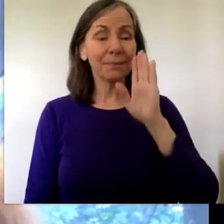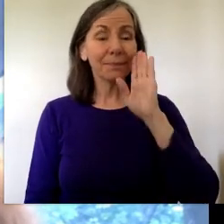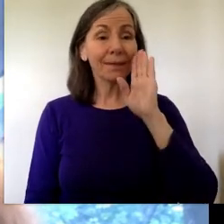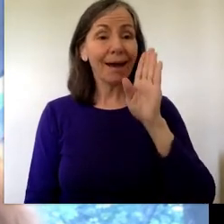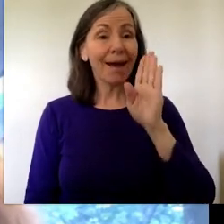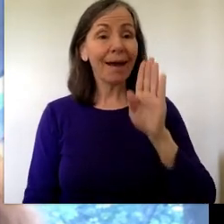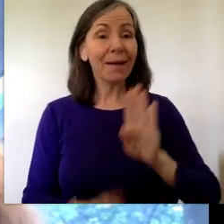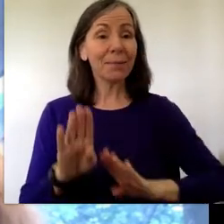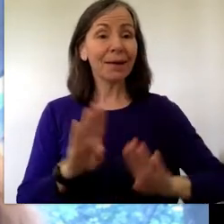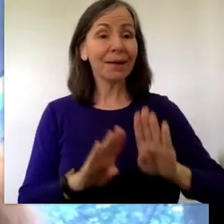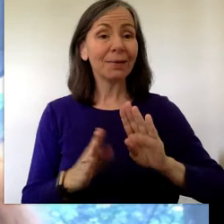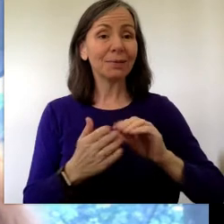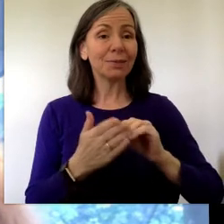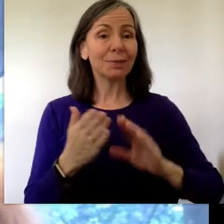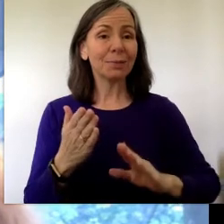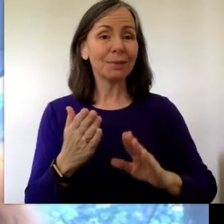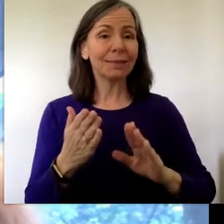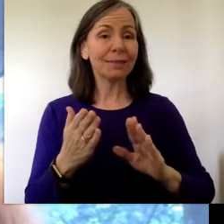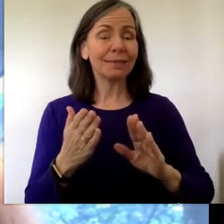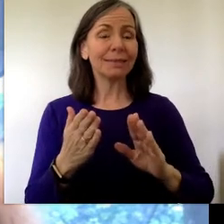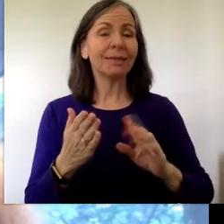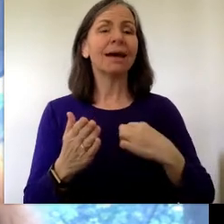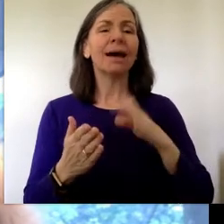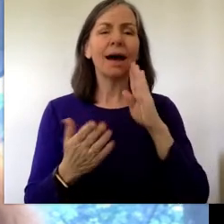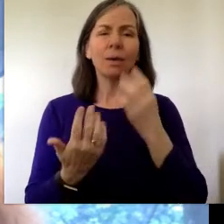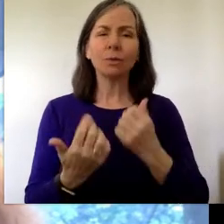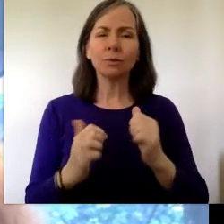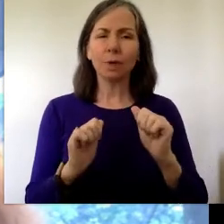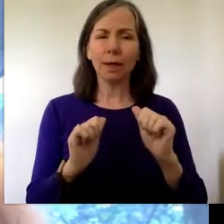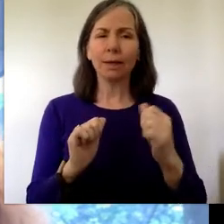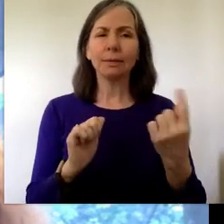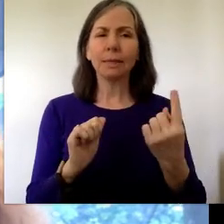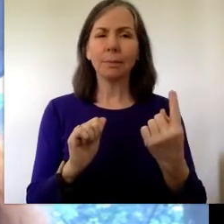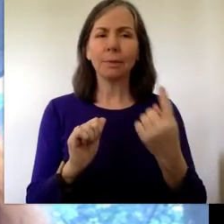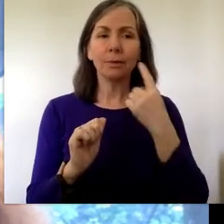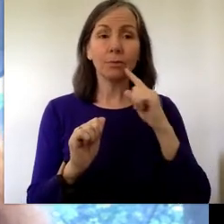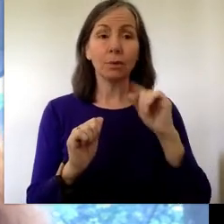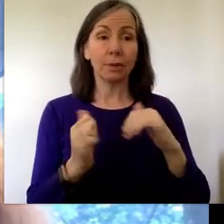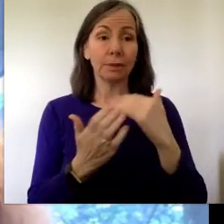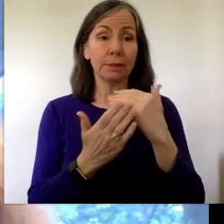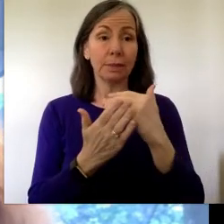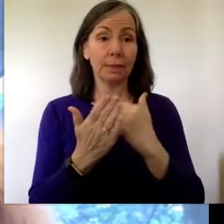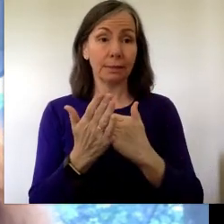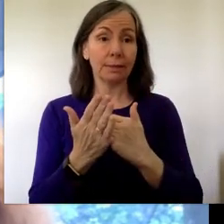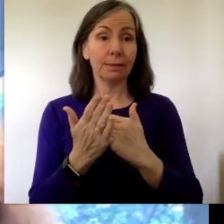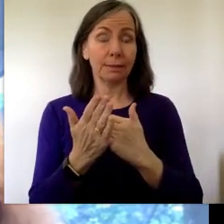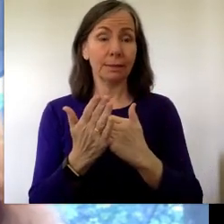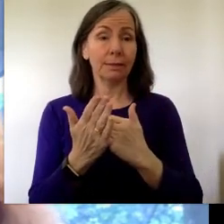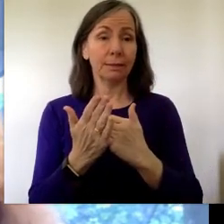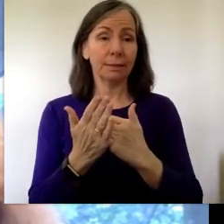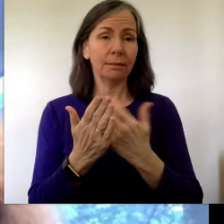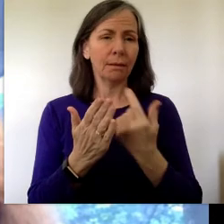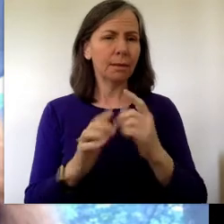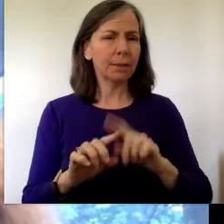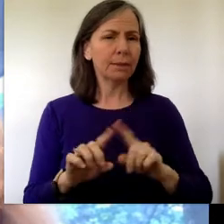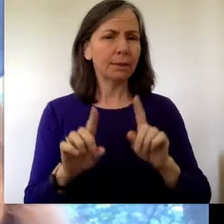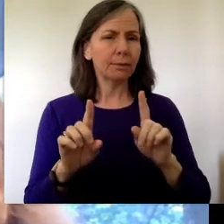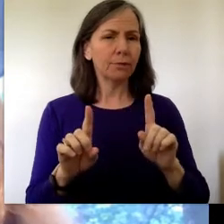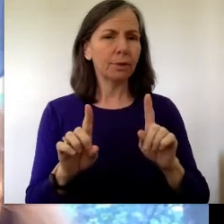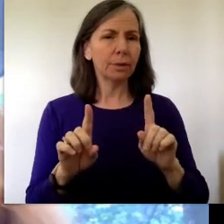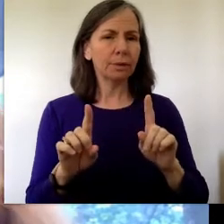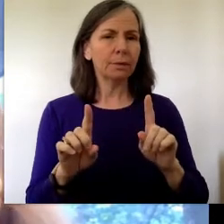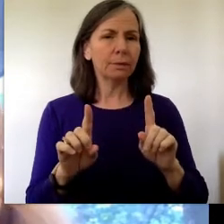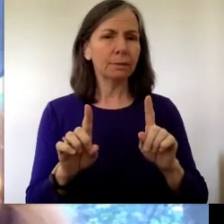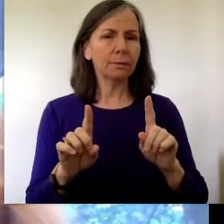Hi, biology students. I'm going to try something for this lesson, which is a little different, and I hope it works,